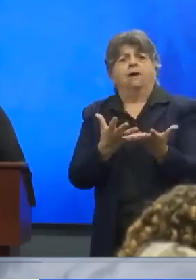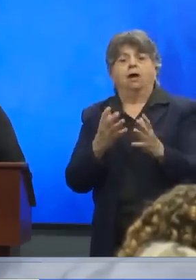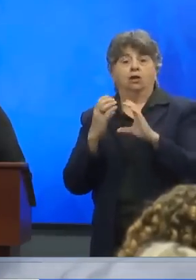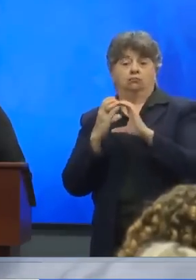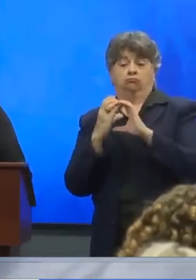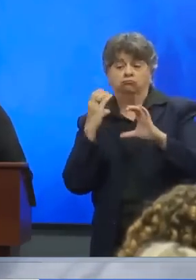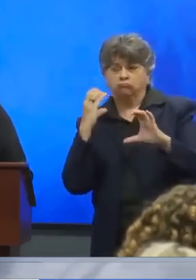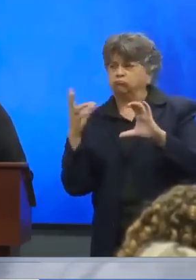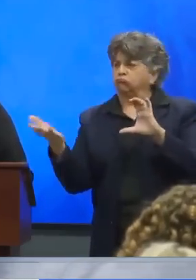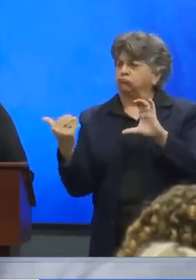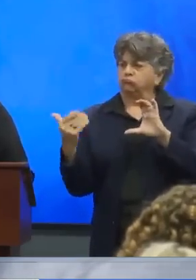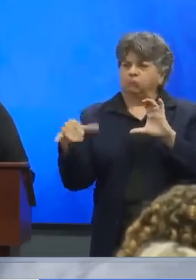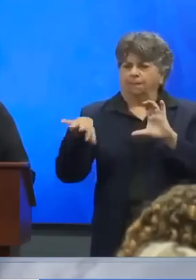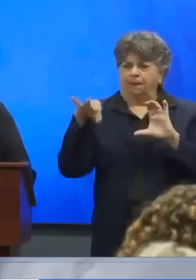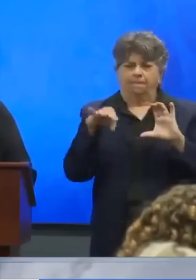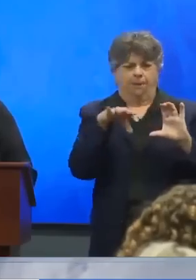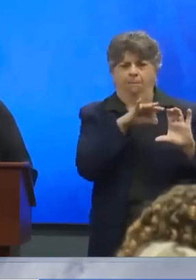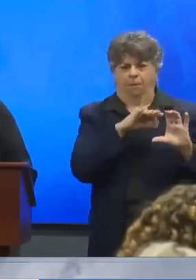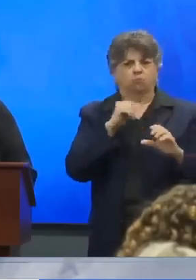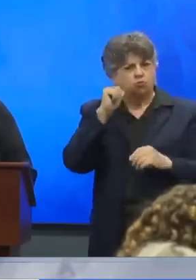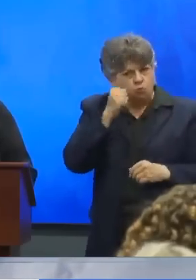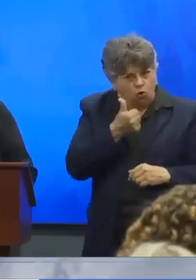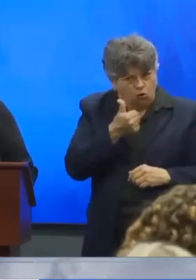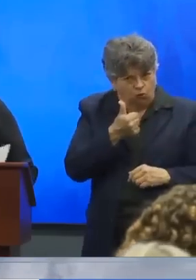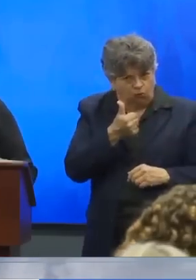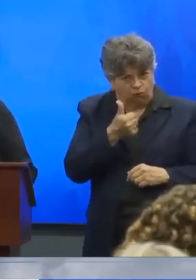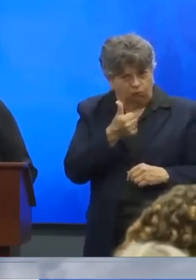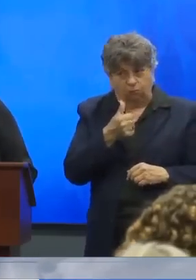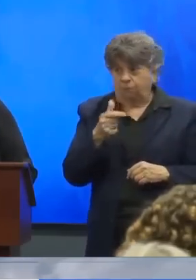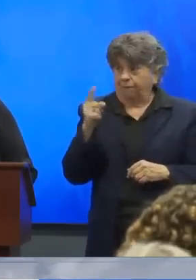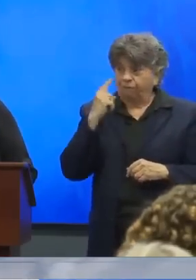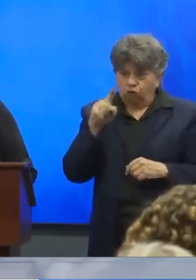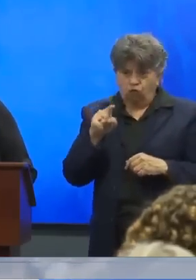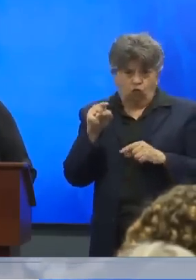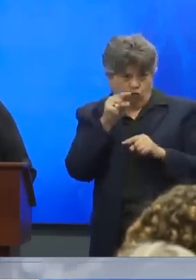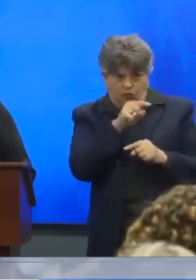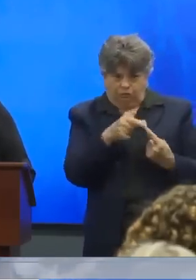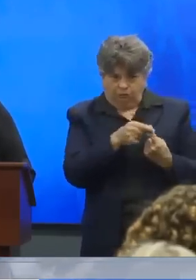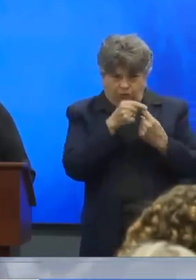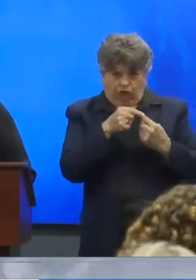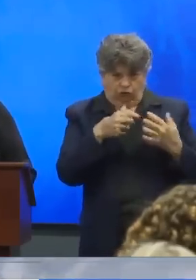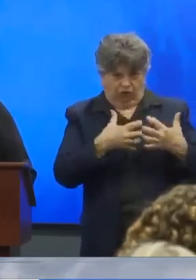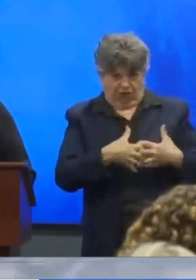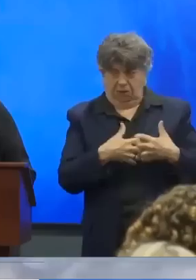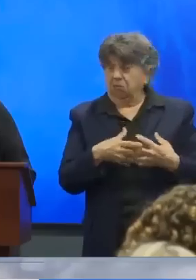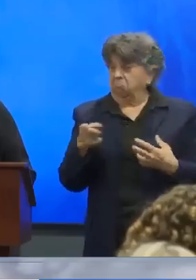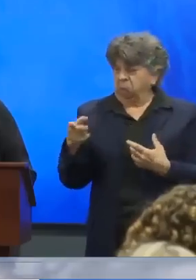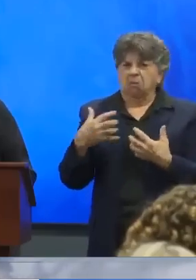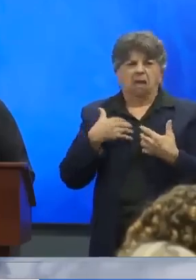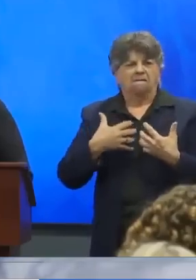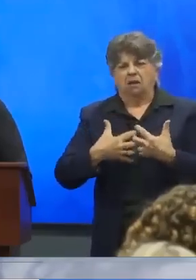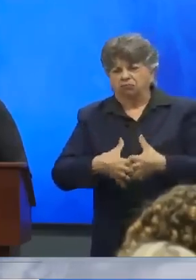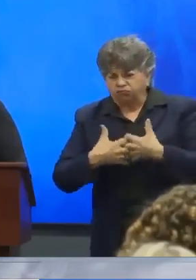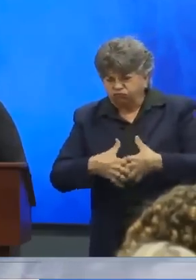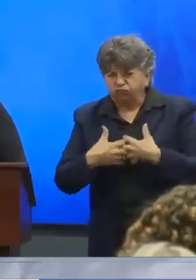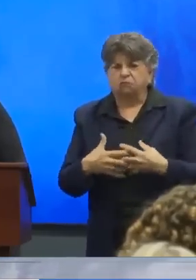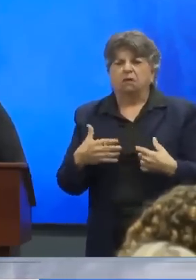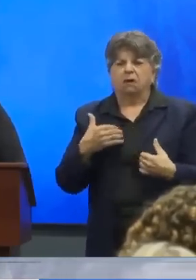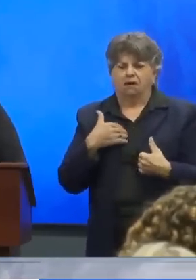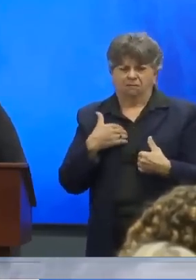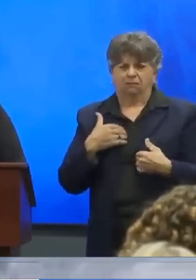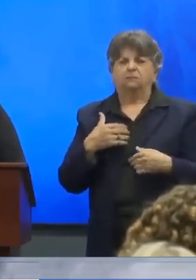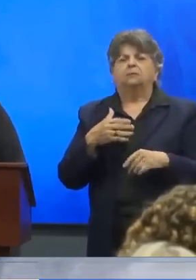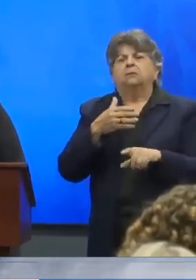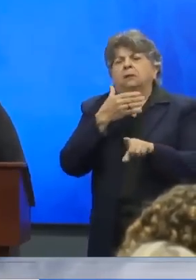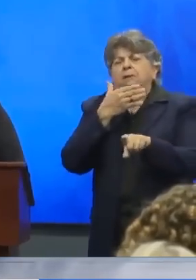backup generators and staff to be able to assist them. Again, if you can stay with family or friends, please do so. Please check on your